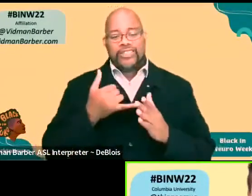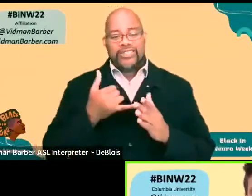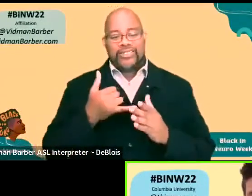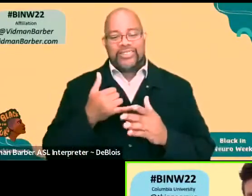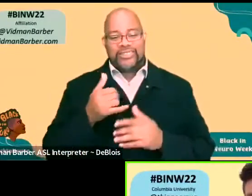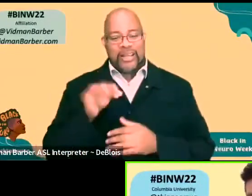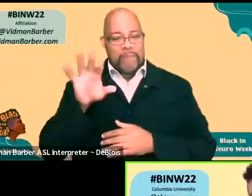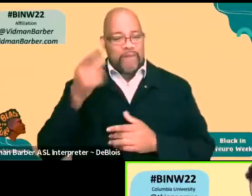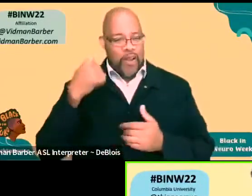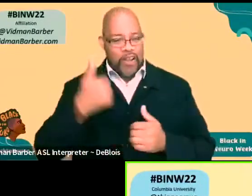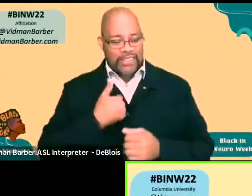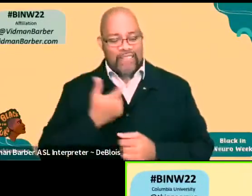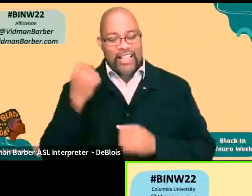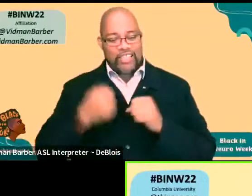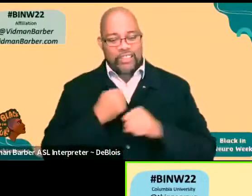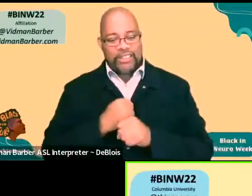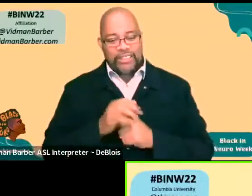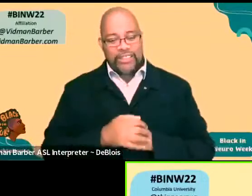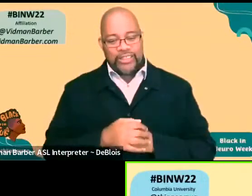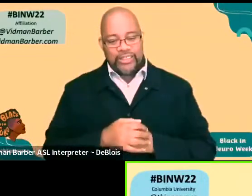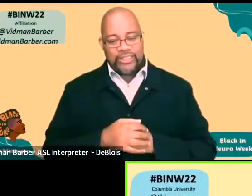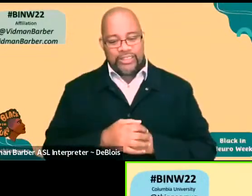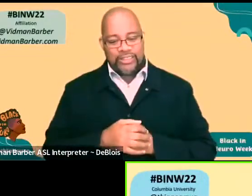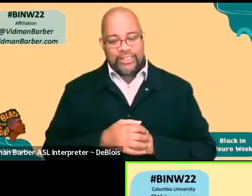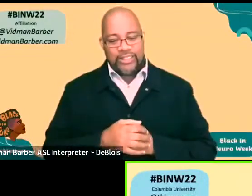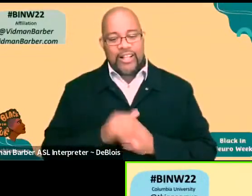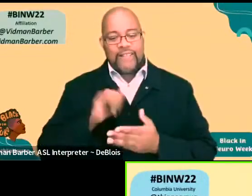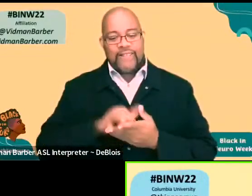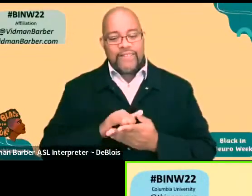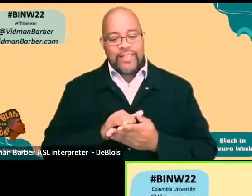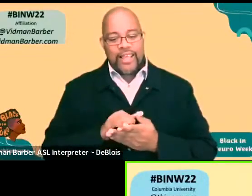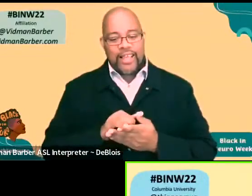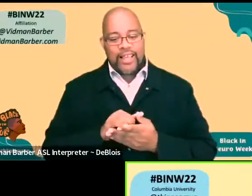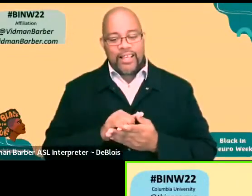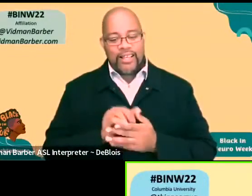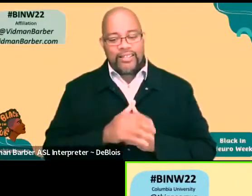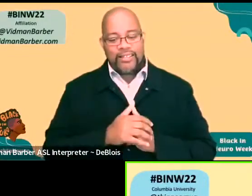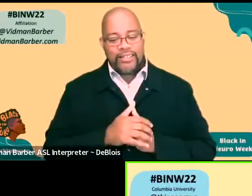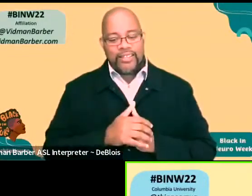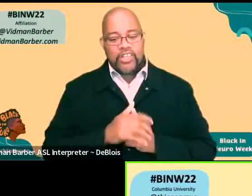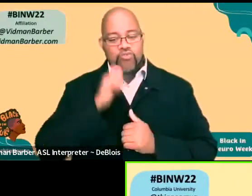ourselves, last year, the first NeuroRacism panel that we had discussed a lot about